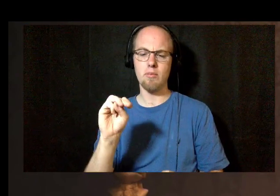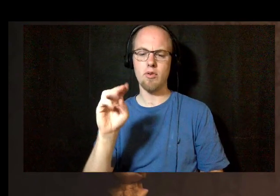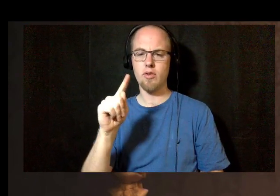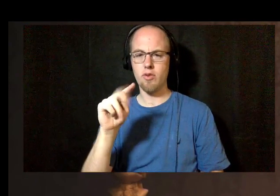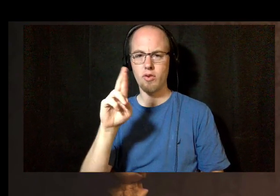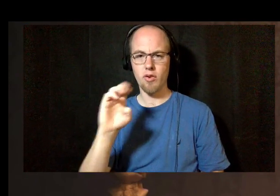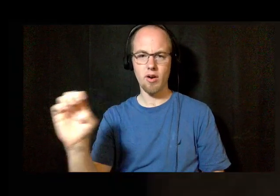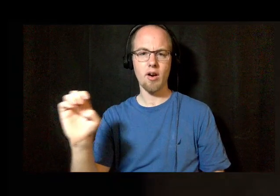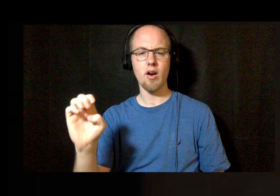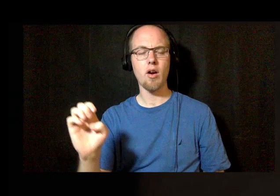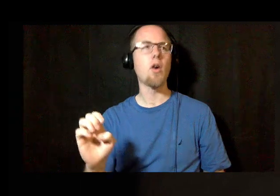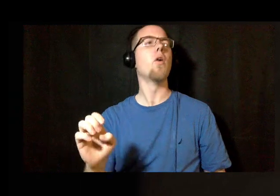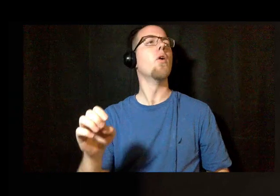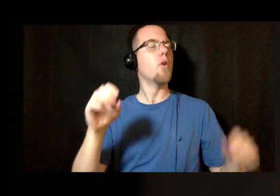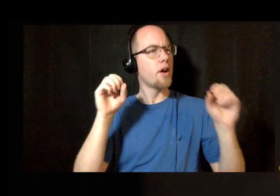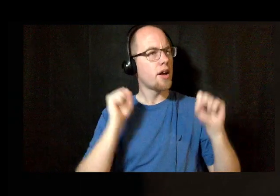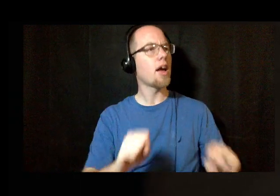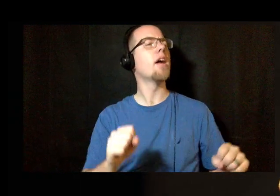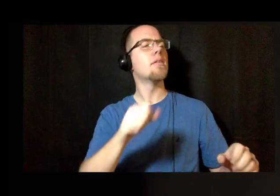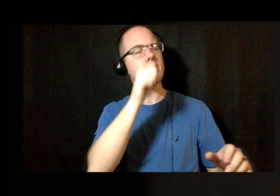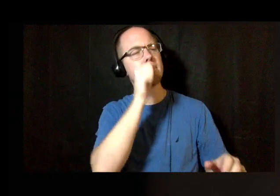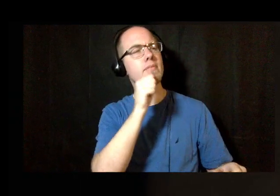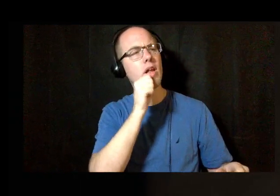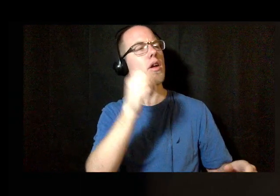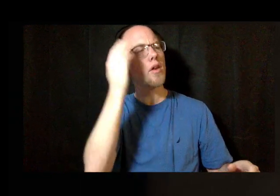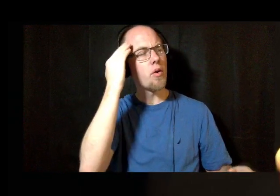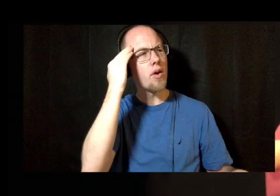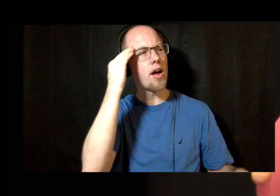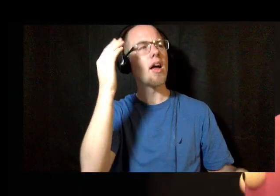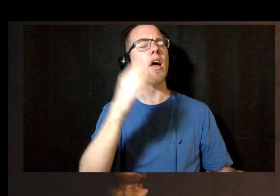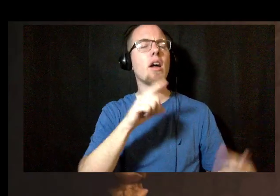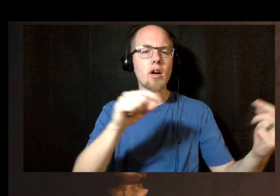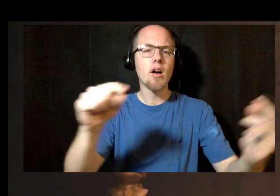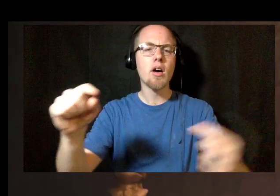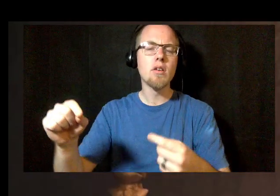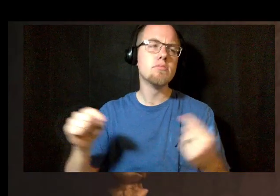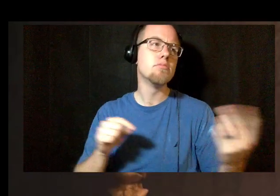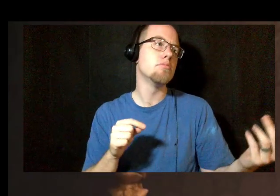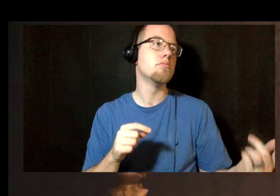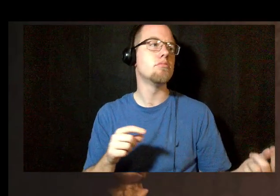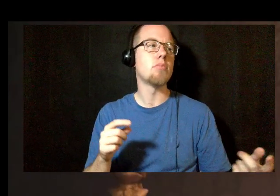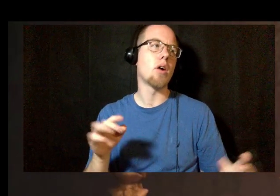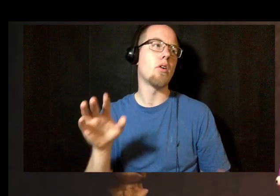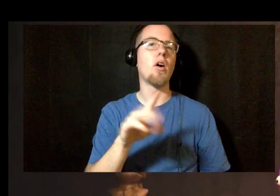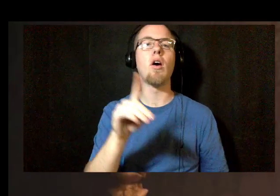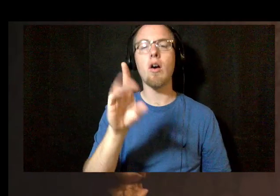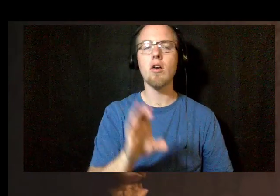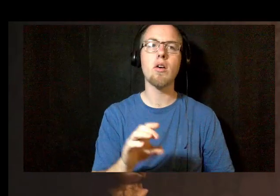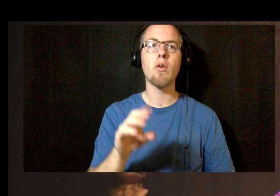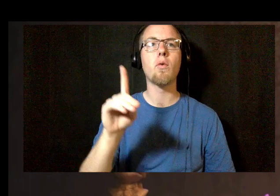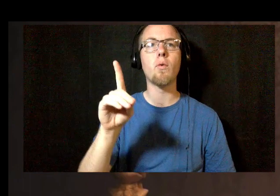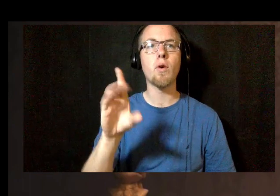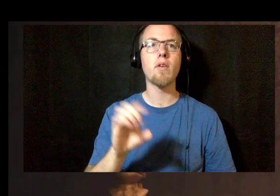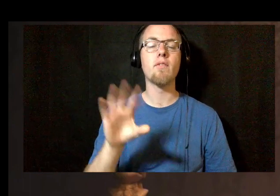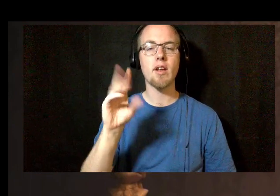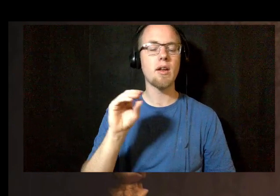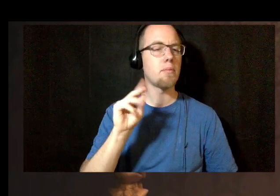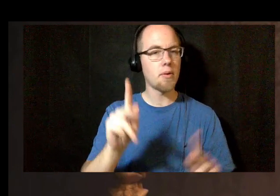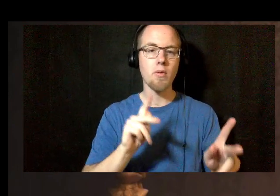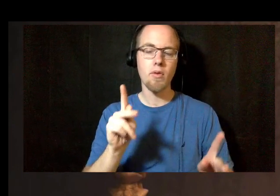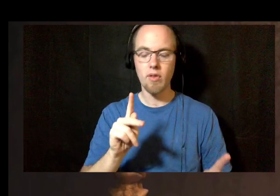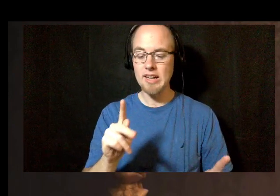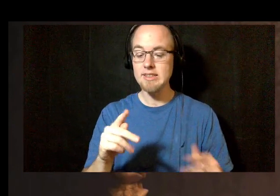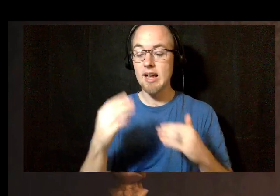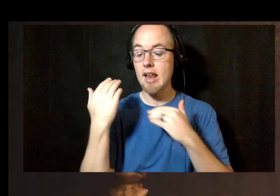of able to cope with knowing and gossiping about around like 100 or 150 people. That's like the limit of our